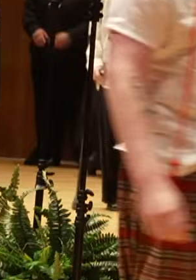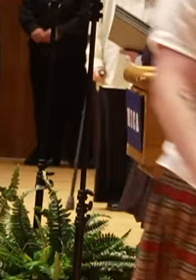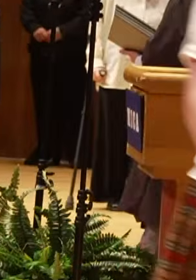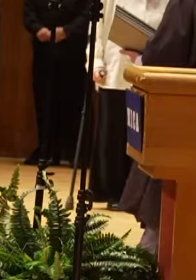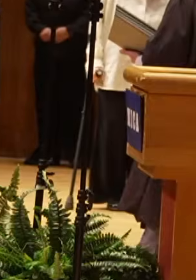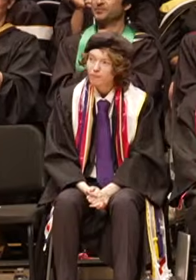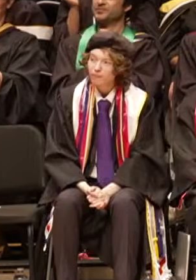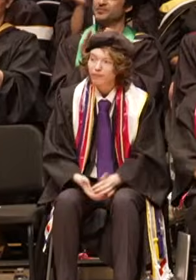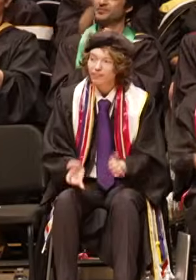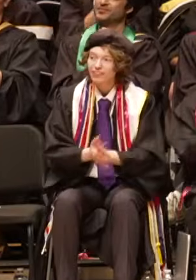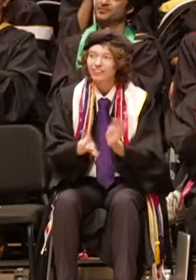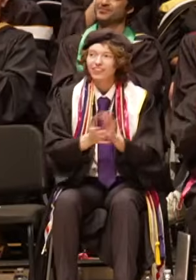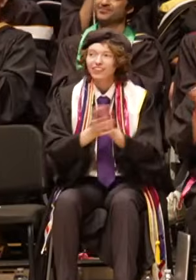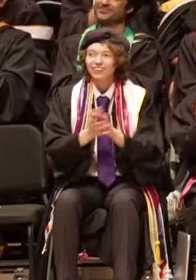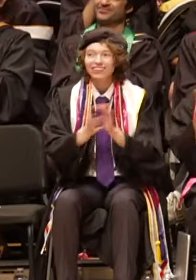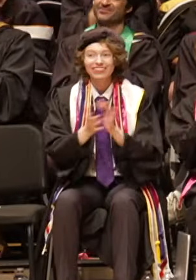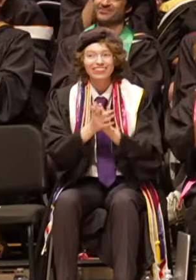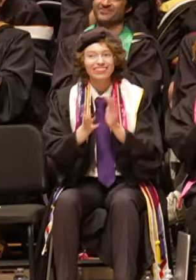Al Gada.